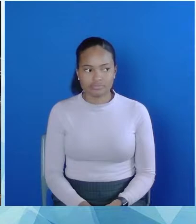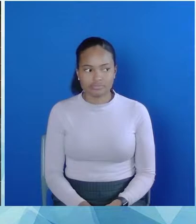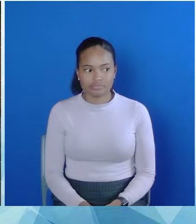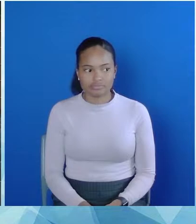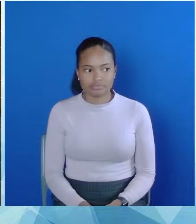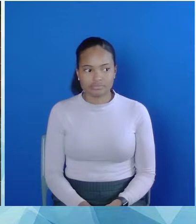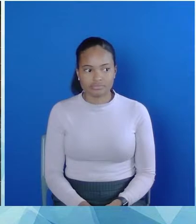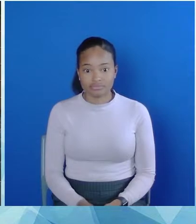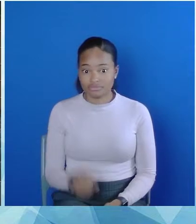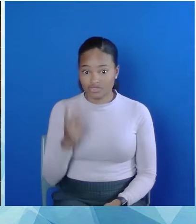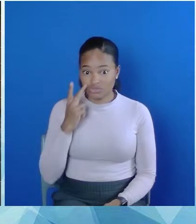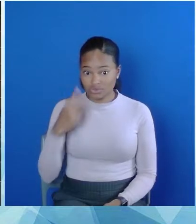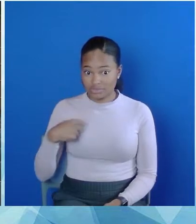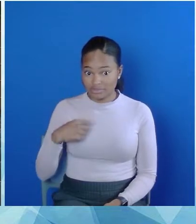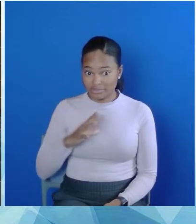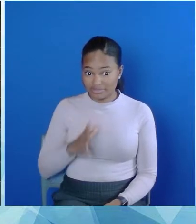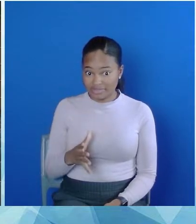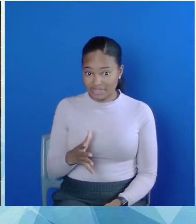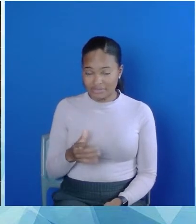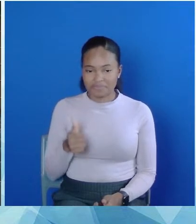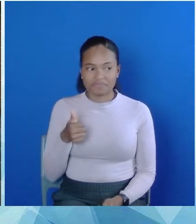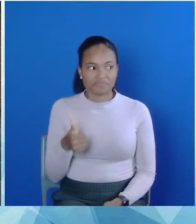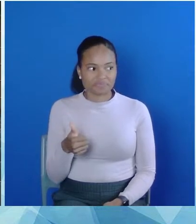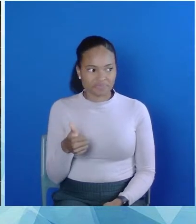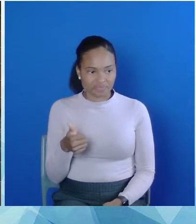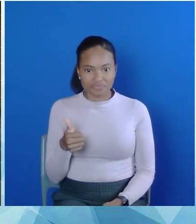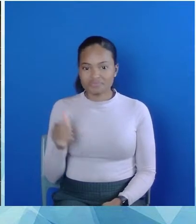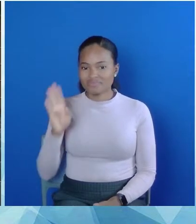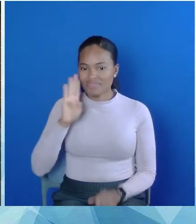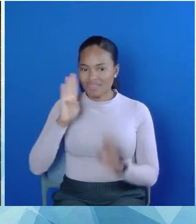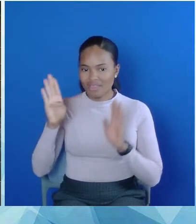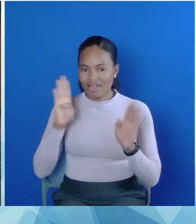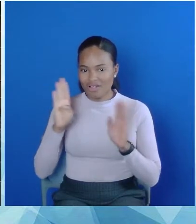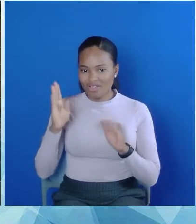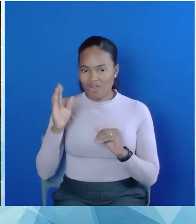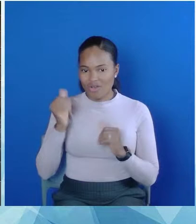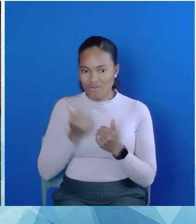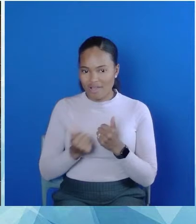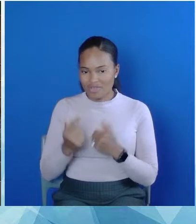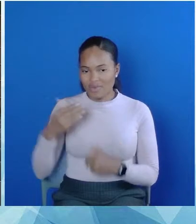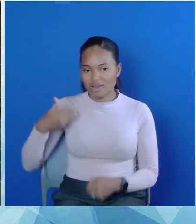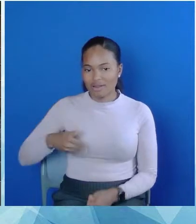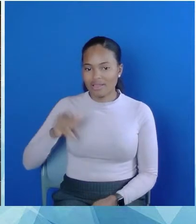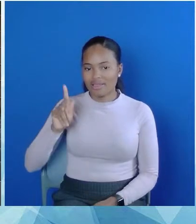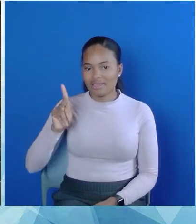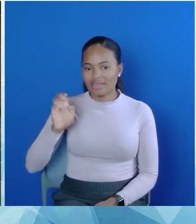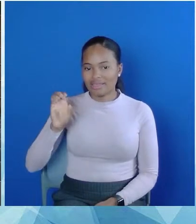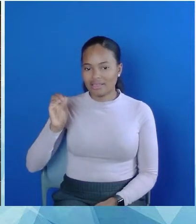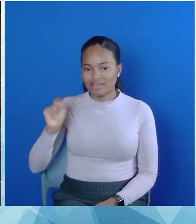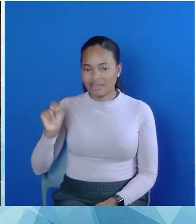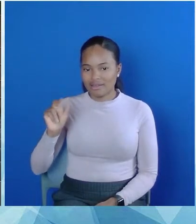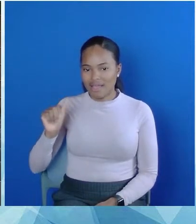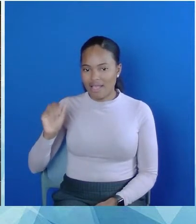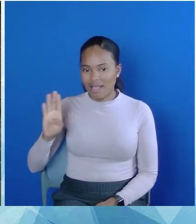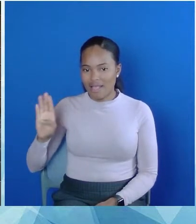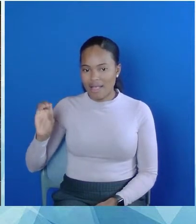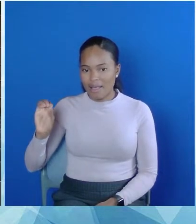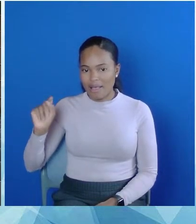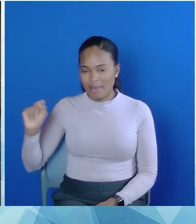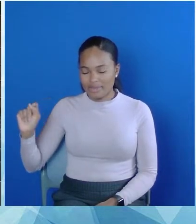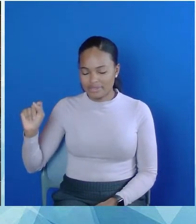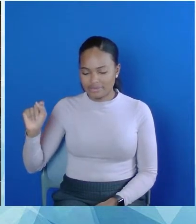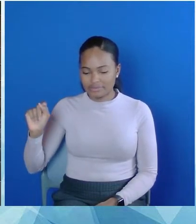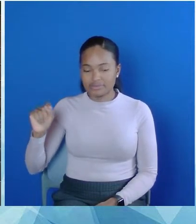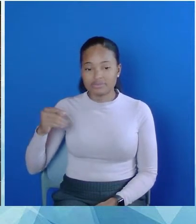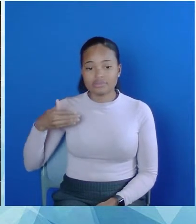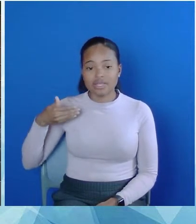Can you see me clearly? Okay. Hello, everyone. My name is Keon Abbott, and I am